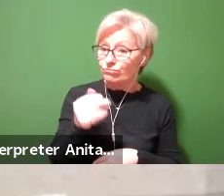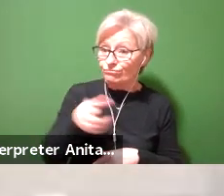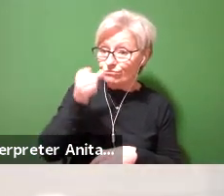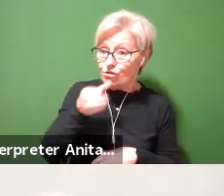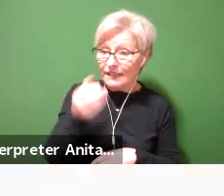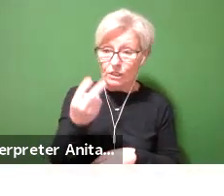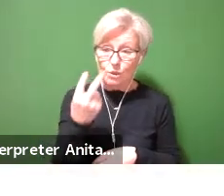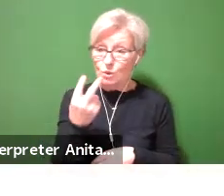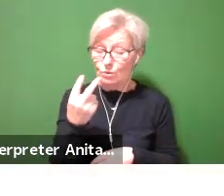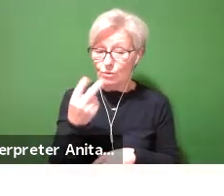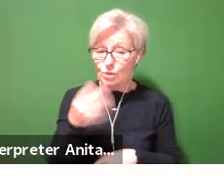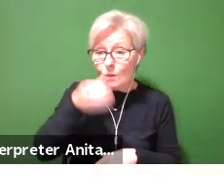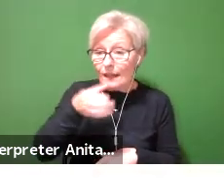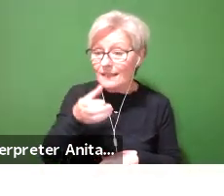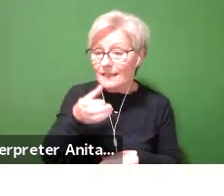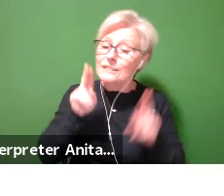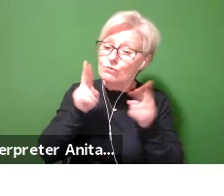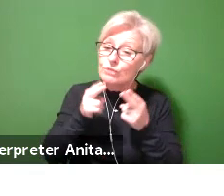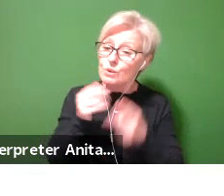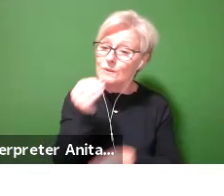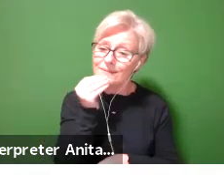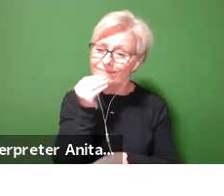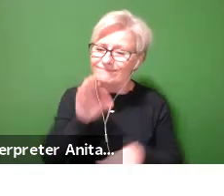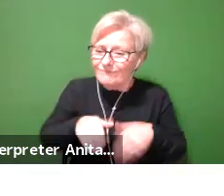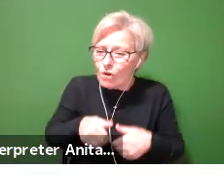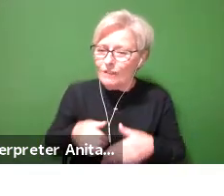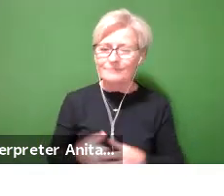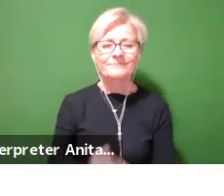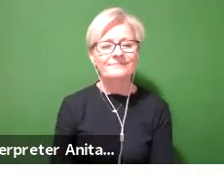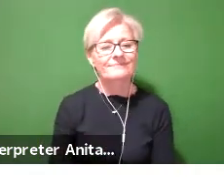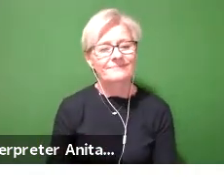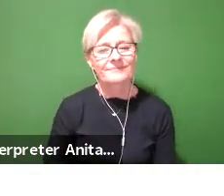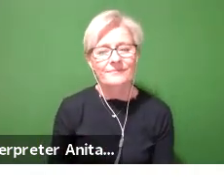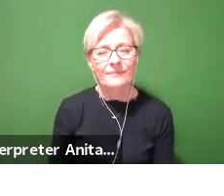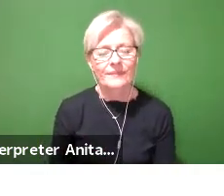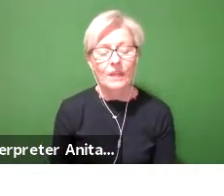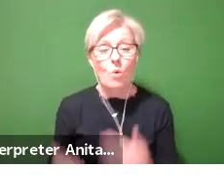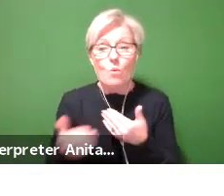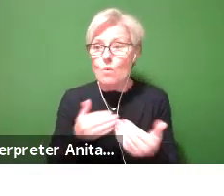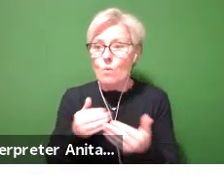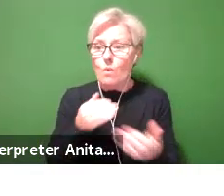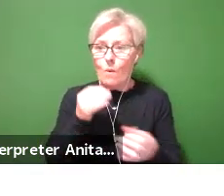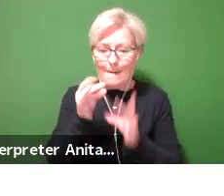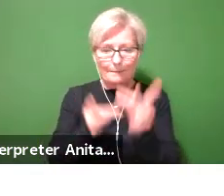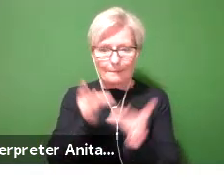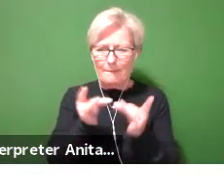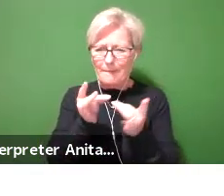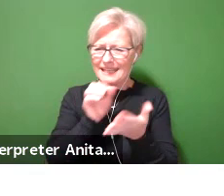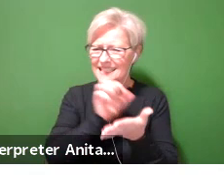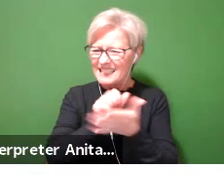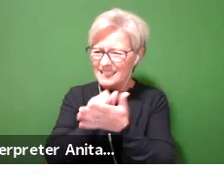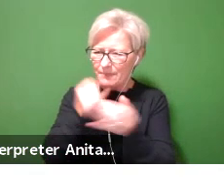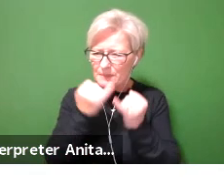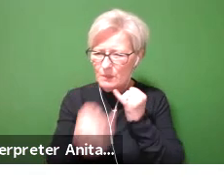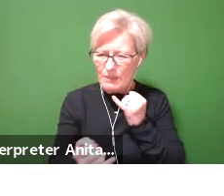So what might make your symptoms worse or be a trigger for them? There's some evidence that caffeine can trigger and increase severity of hot flashes